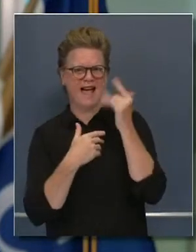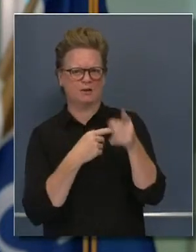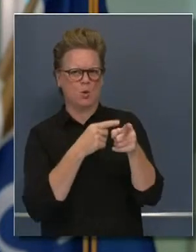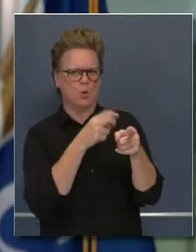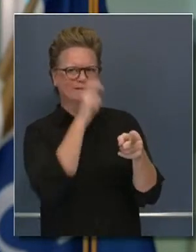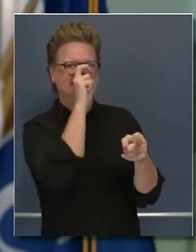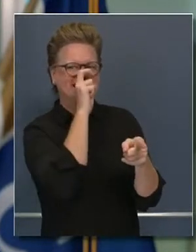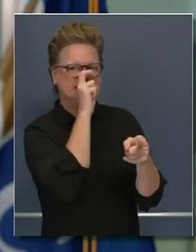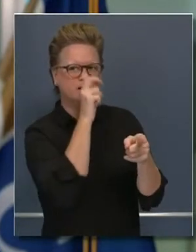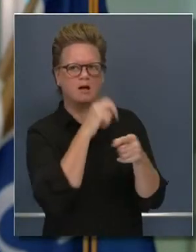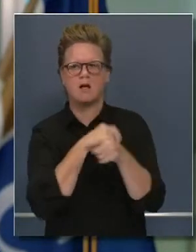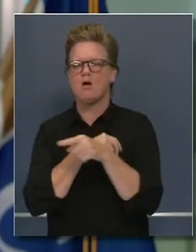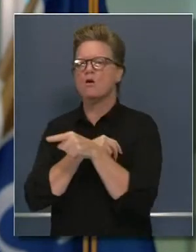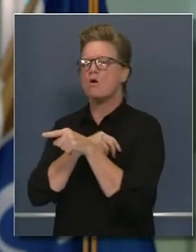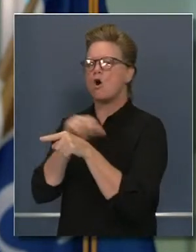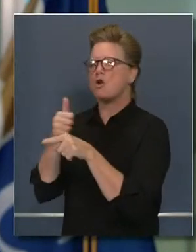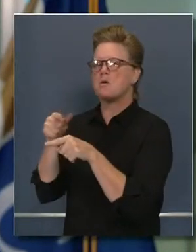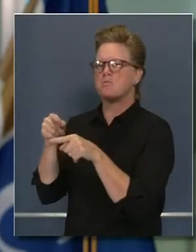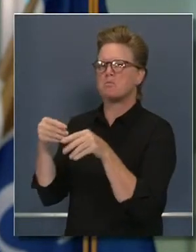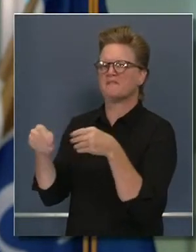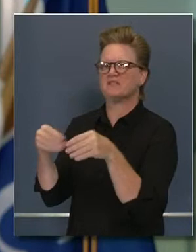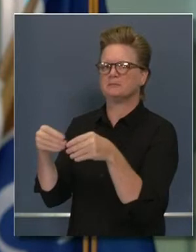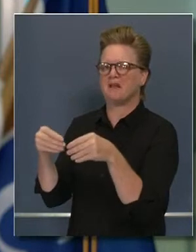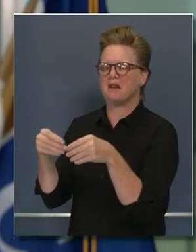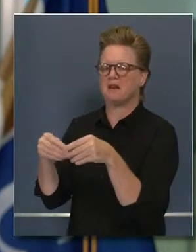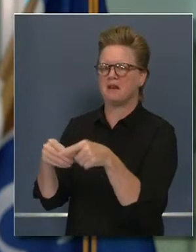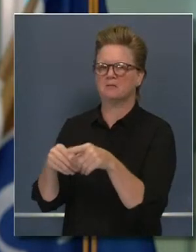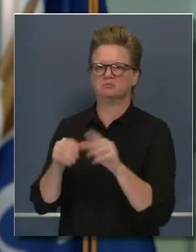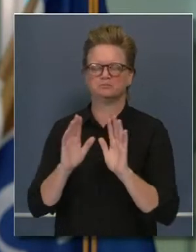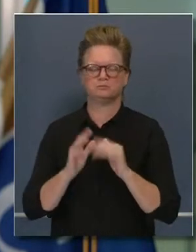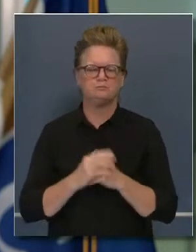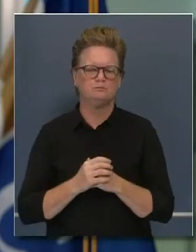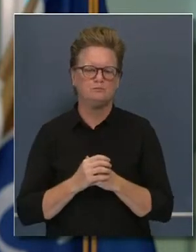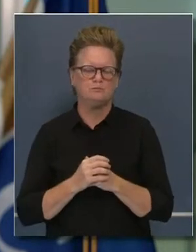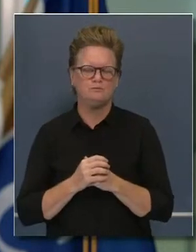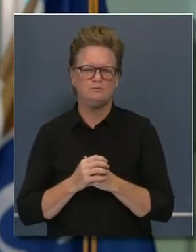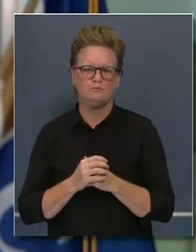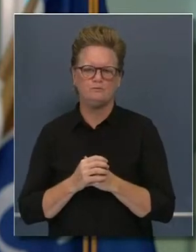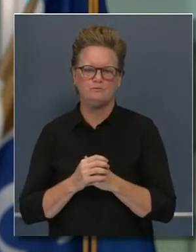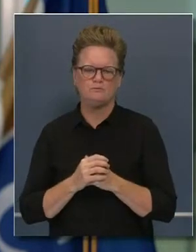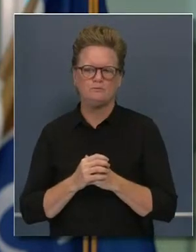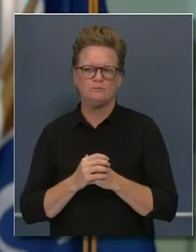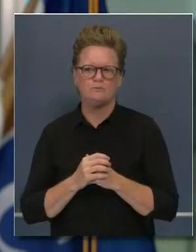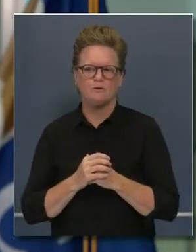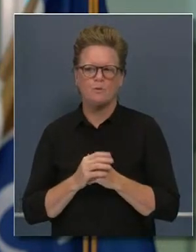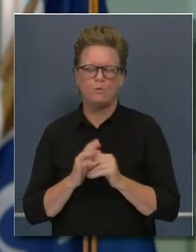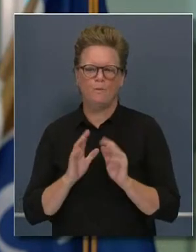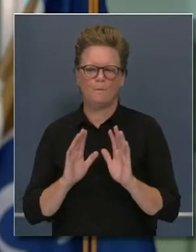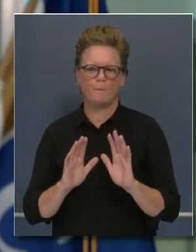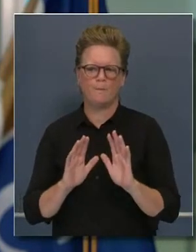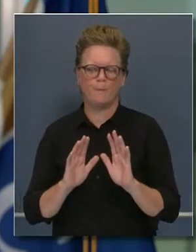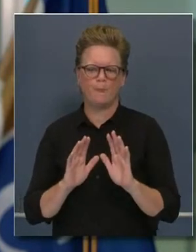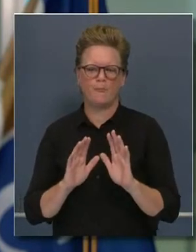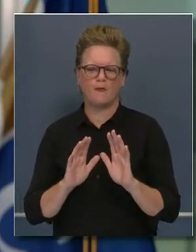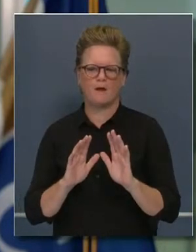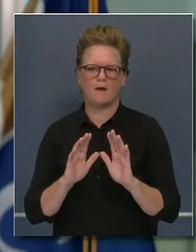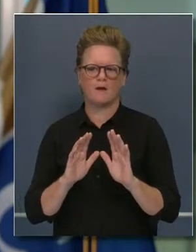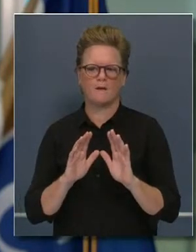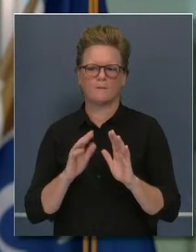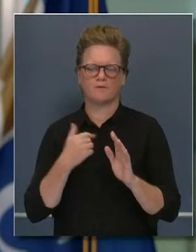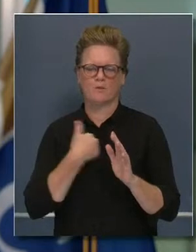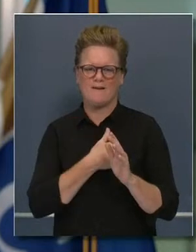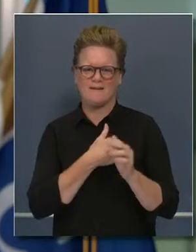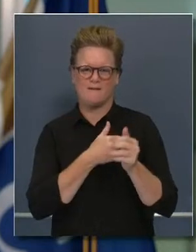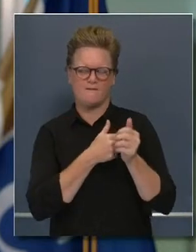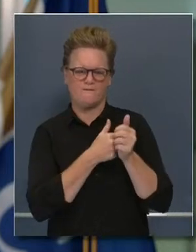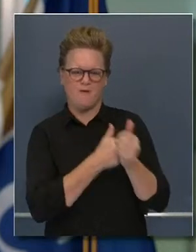experience and based on experience of others across the state and informed from folks around the rest of the world. So the epidemiology, the data makes that